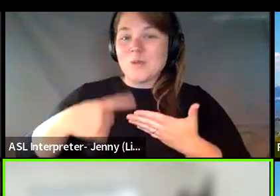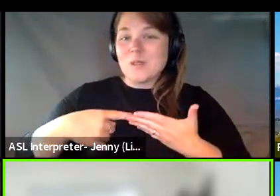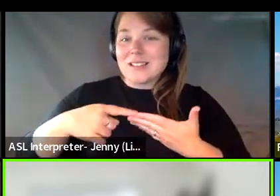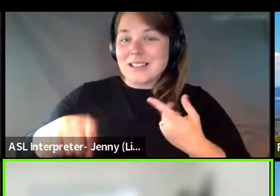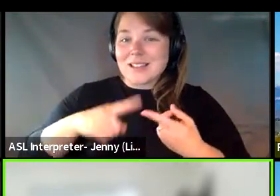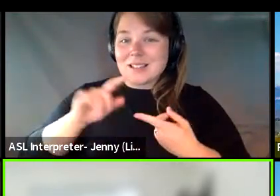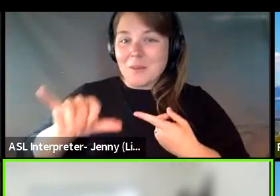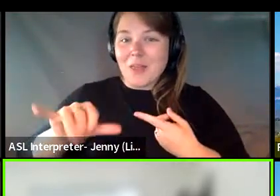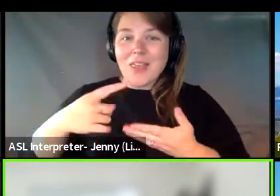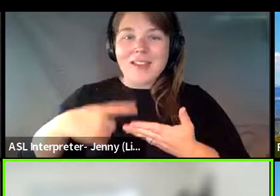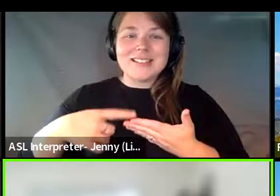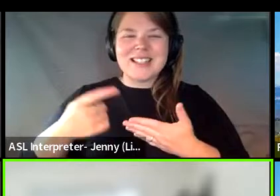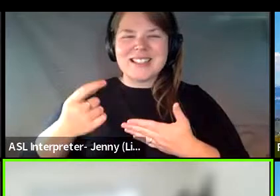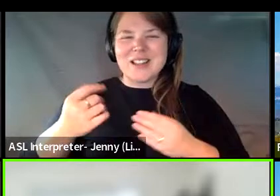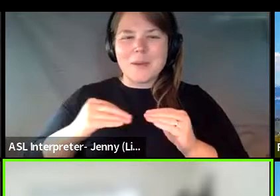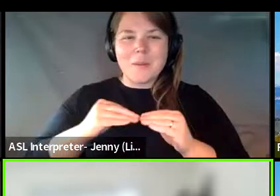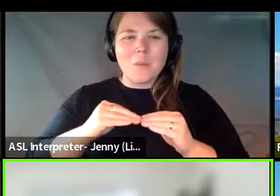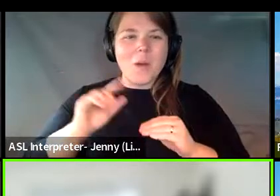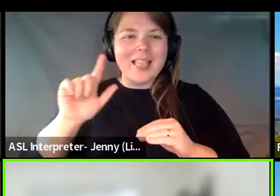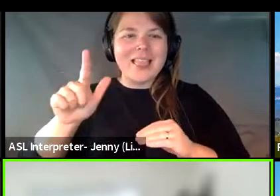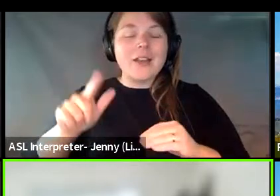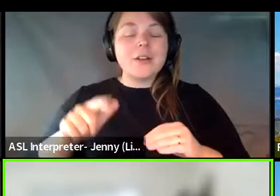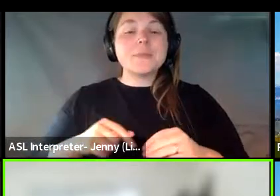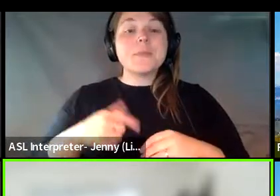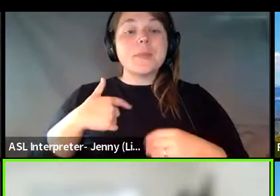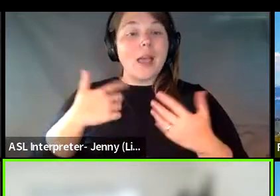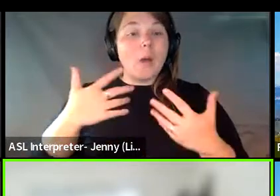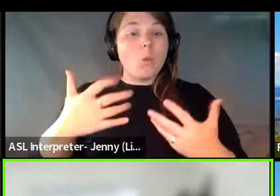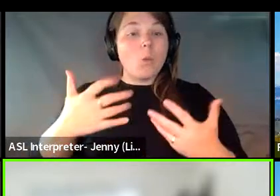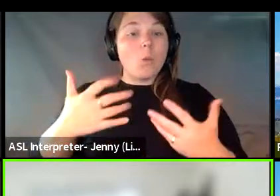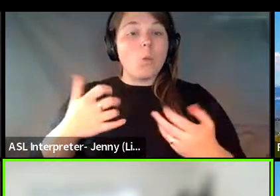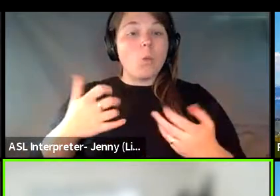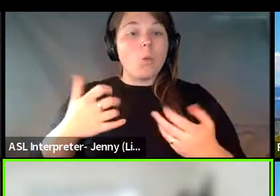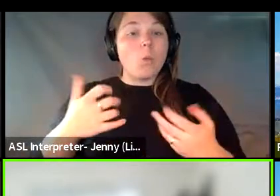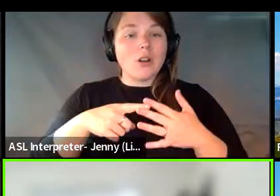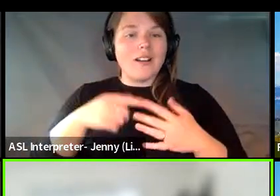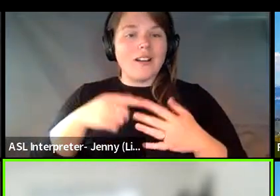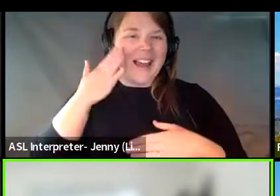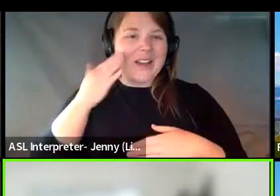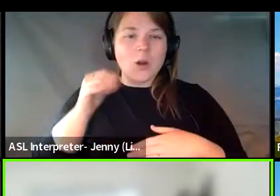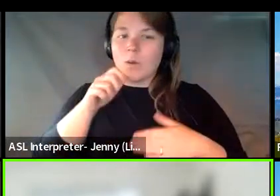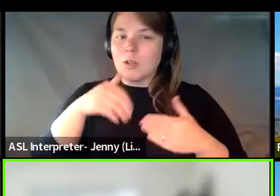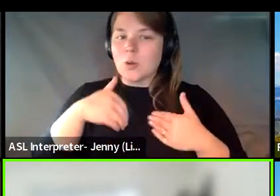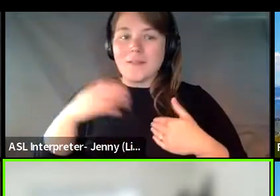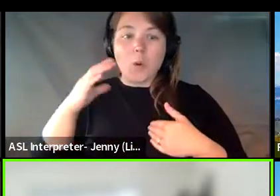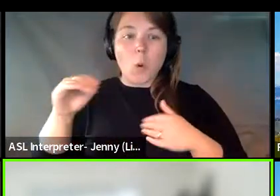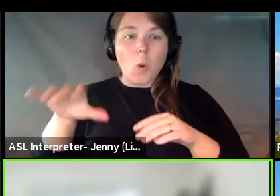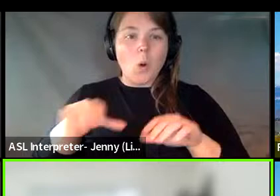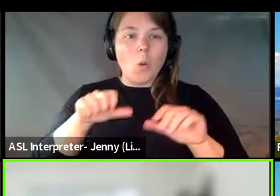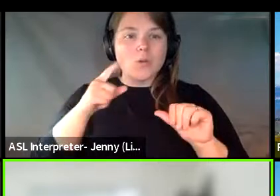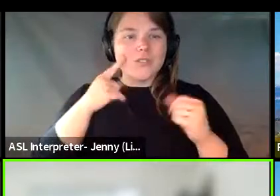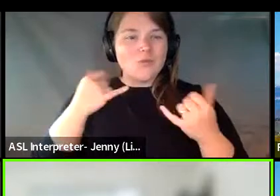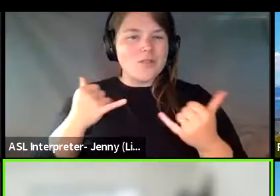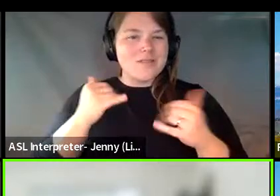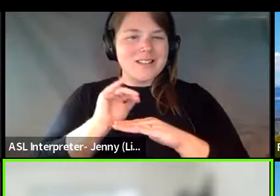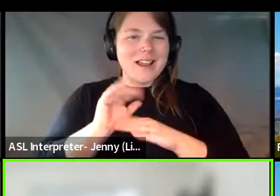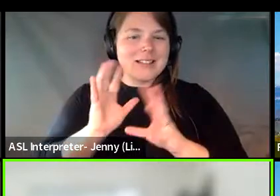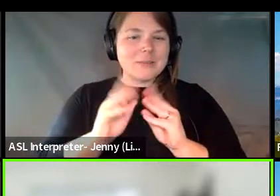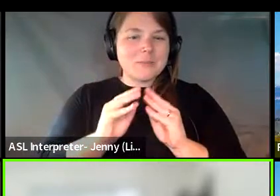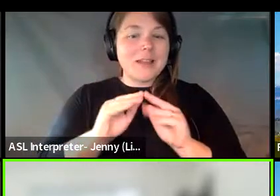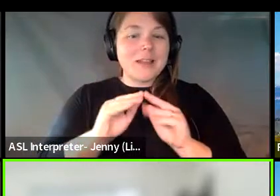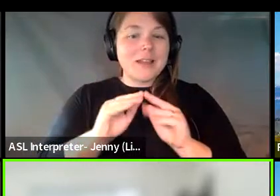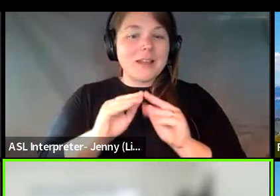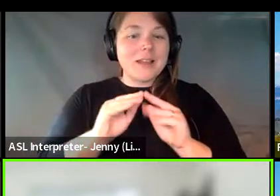it a little bit later. I just want to start off and let you know that even though we don't have a co-host for tonight's meeting, we did have